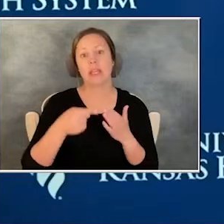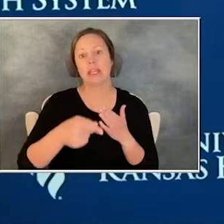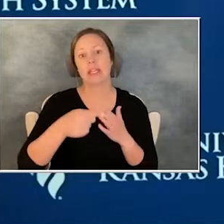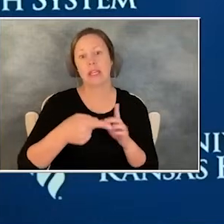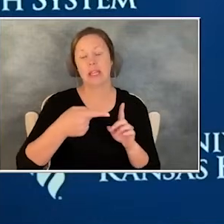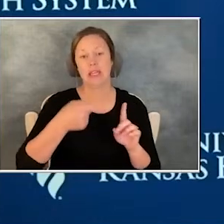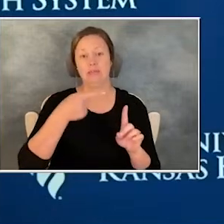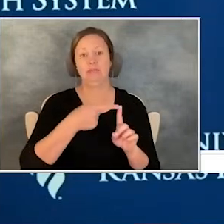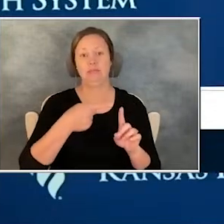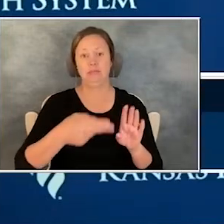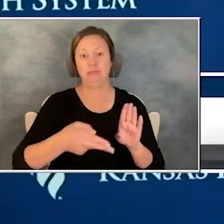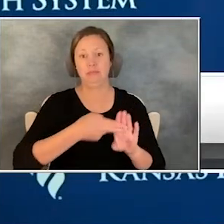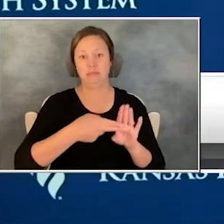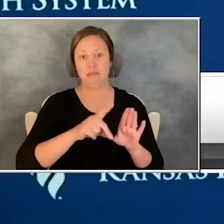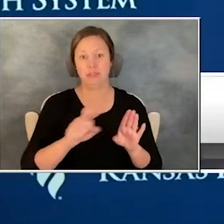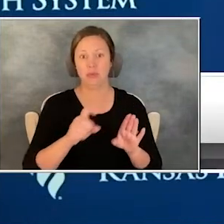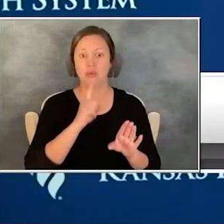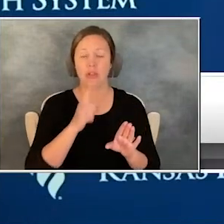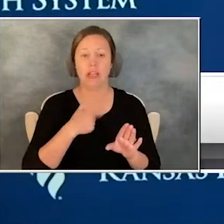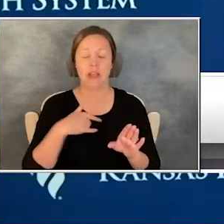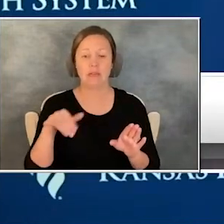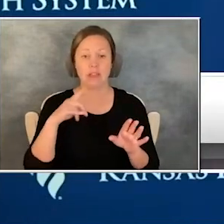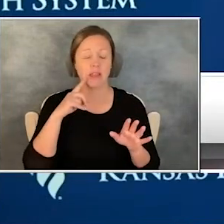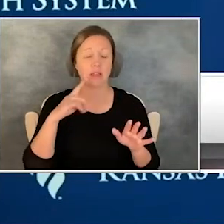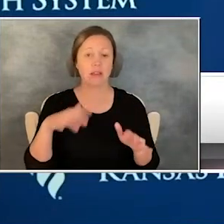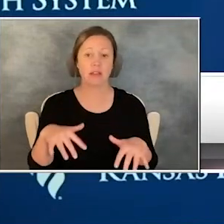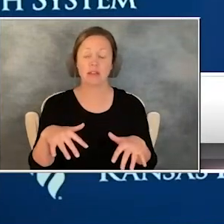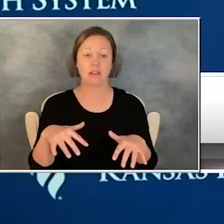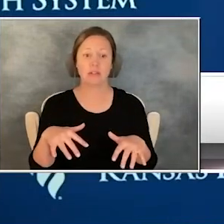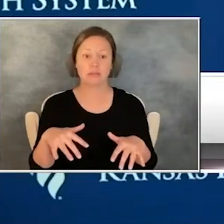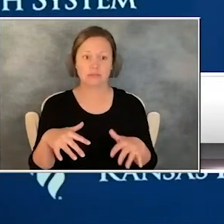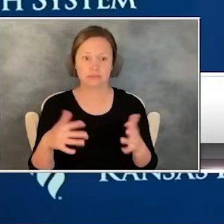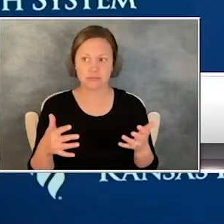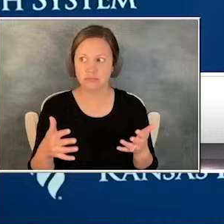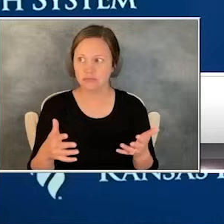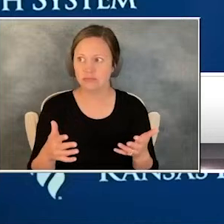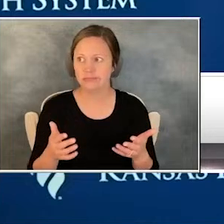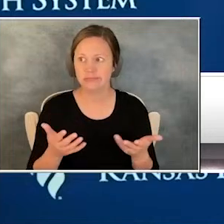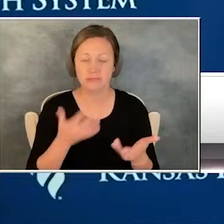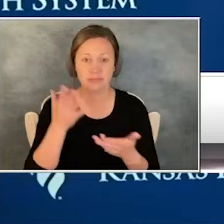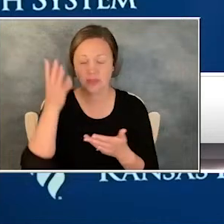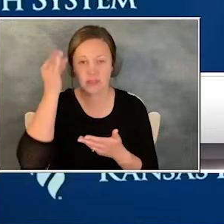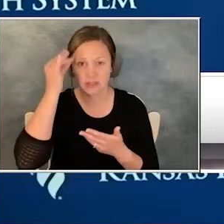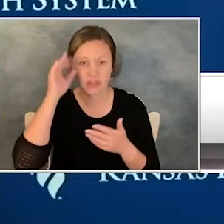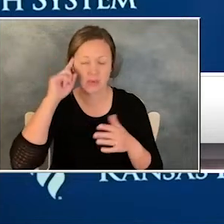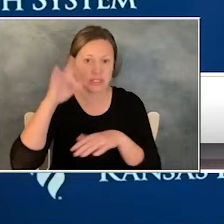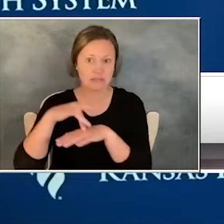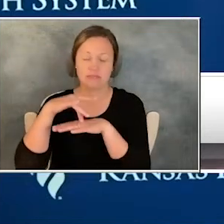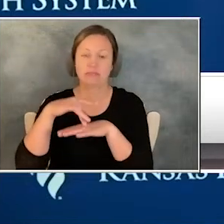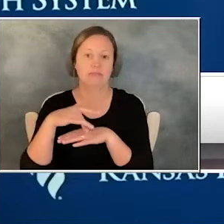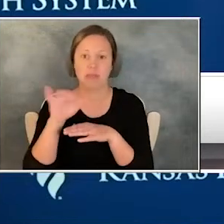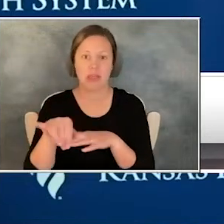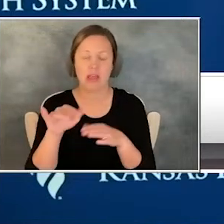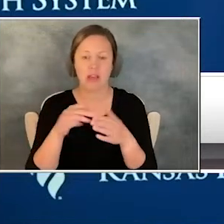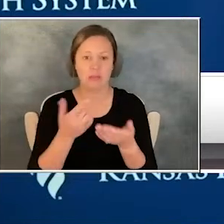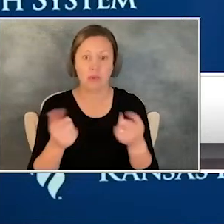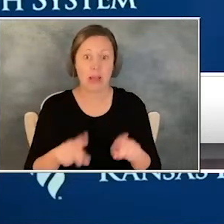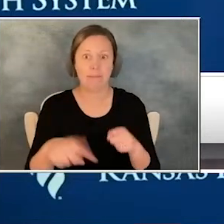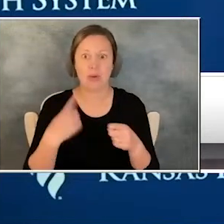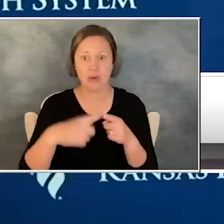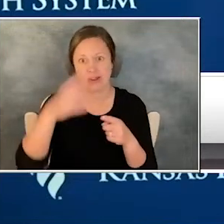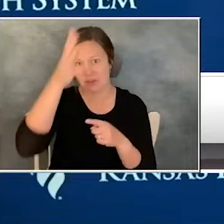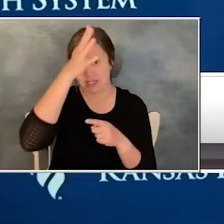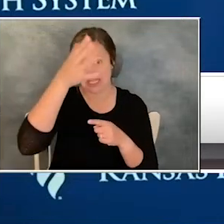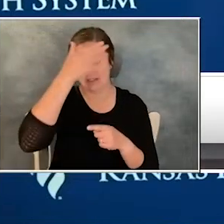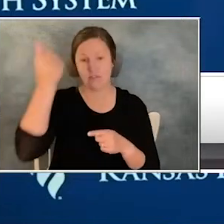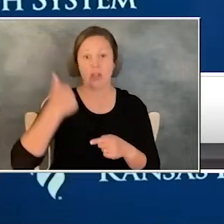pretty catatonic. It was 4 years ago, and that was all I could think about was when that would happen. And then when it happened, as I write, my